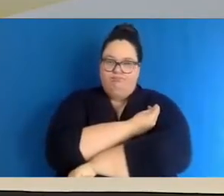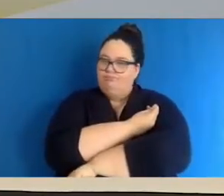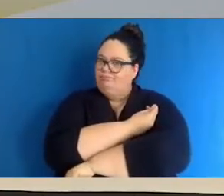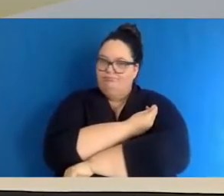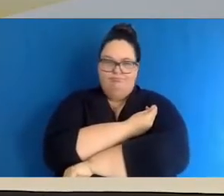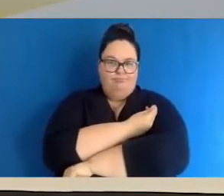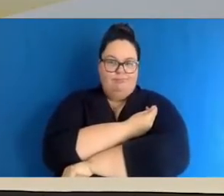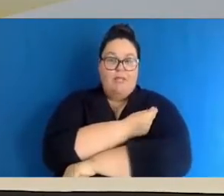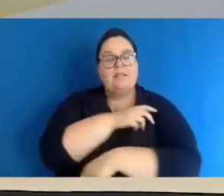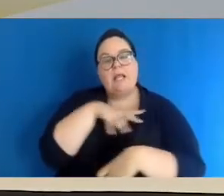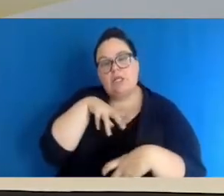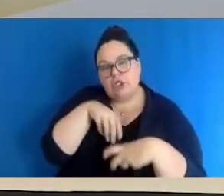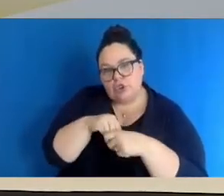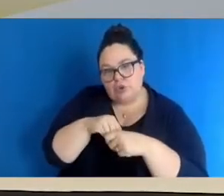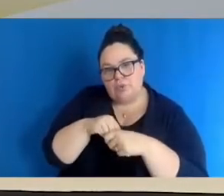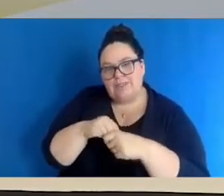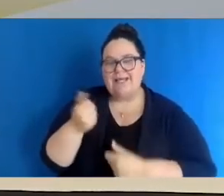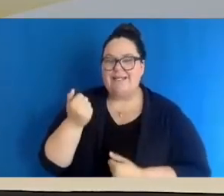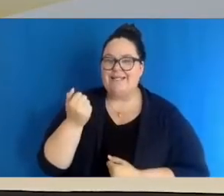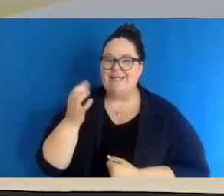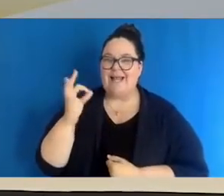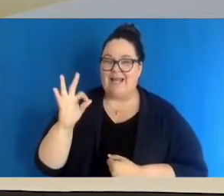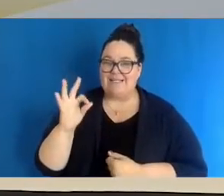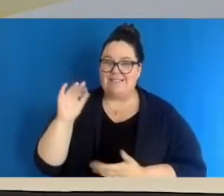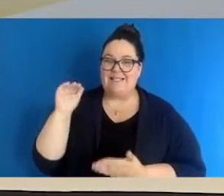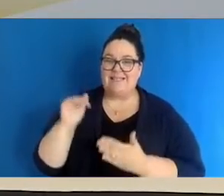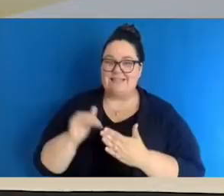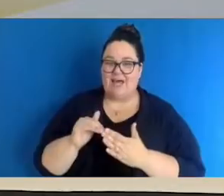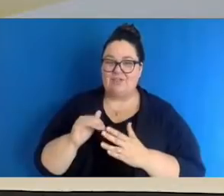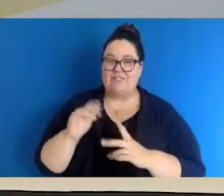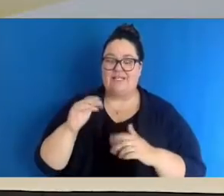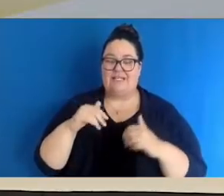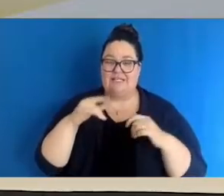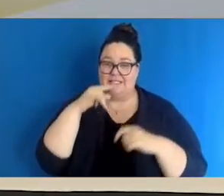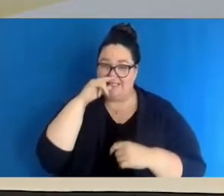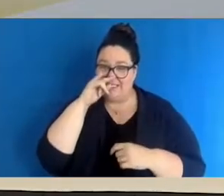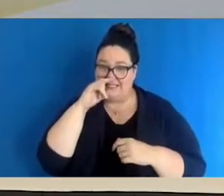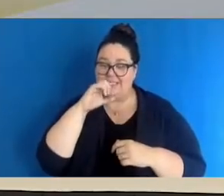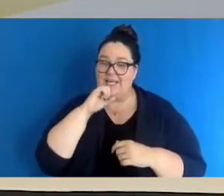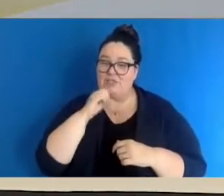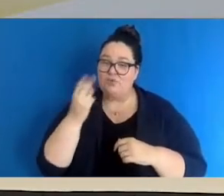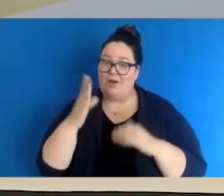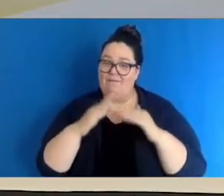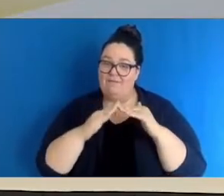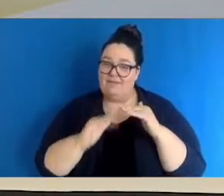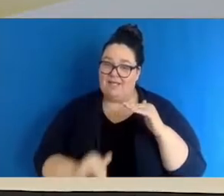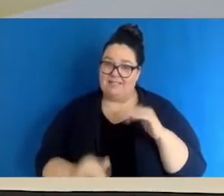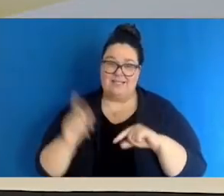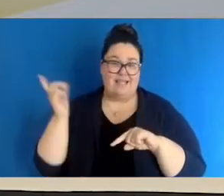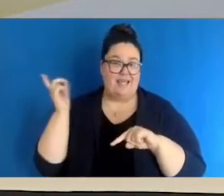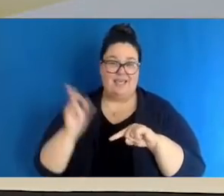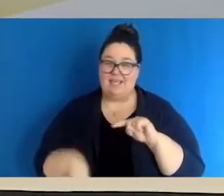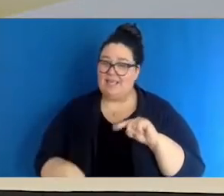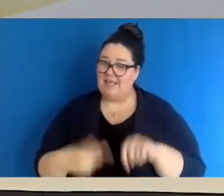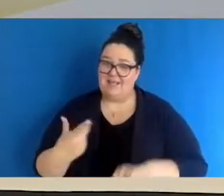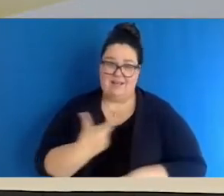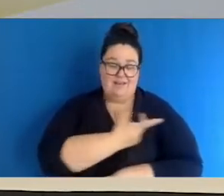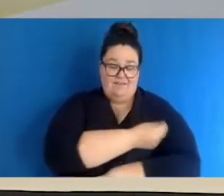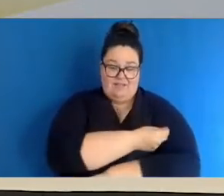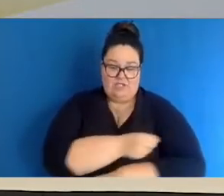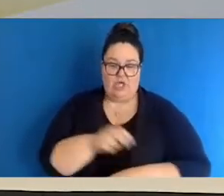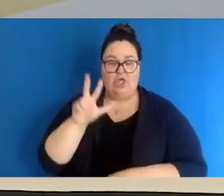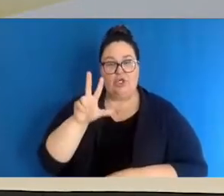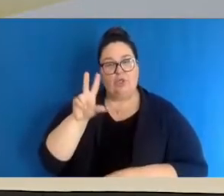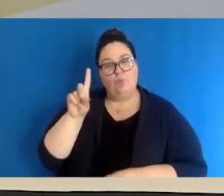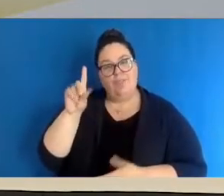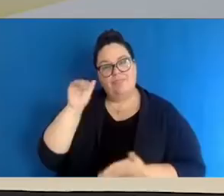this includes the 19,000 youth under age 12 who are not yet eligible for the vaccine. And we have over 31,000 adults